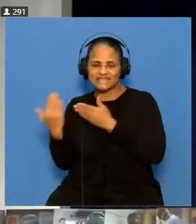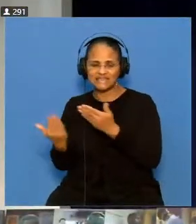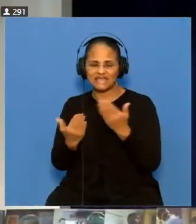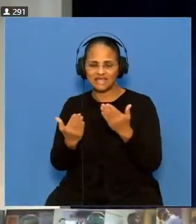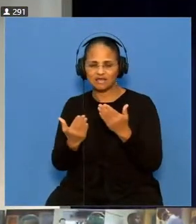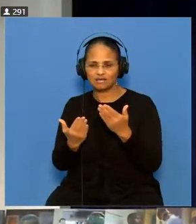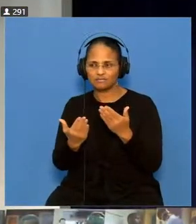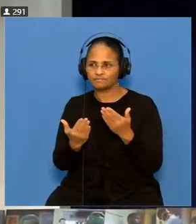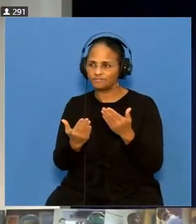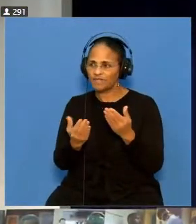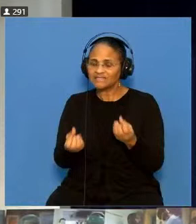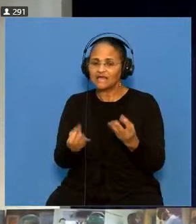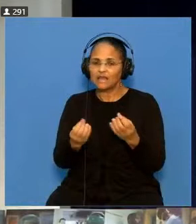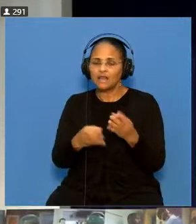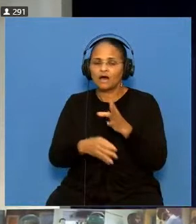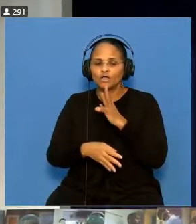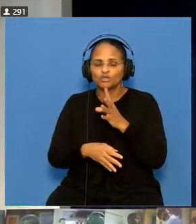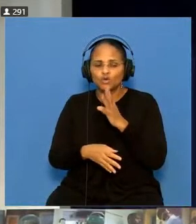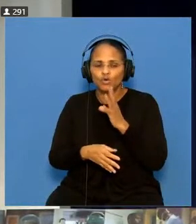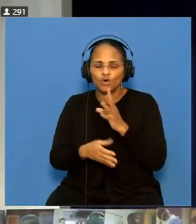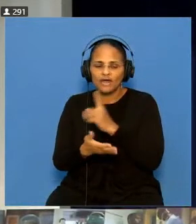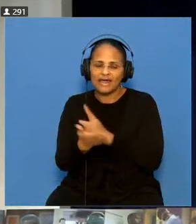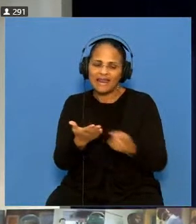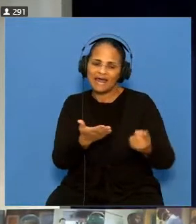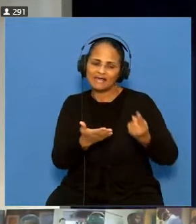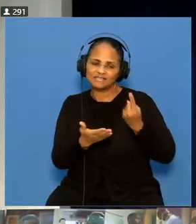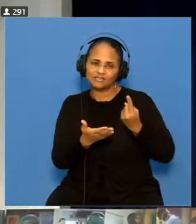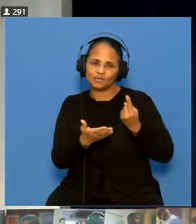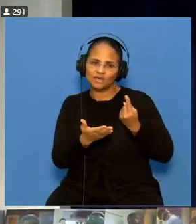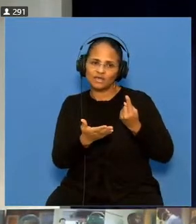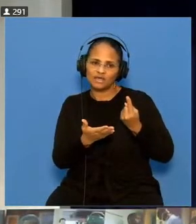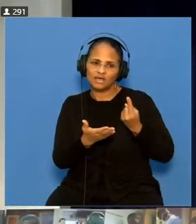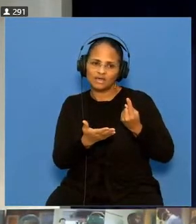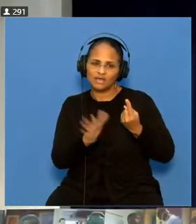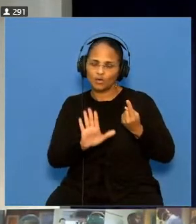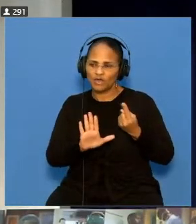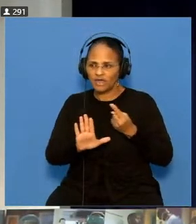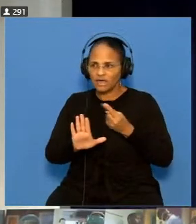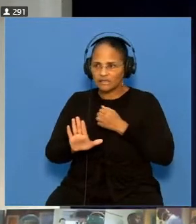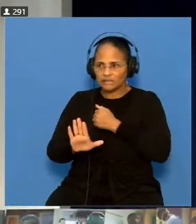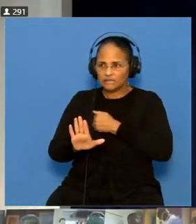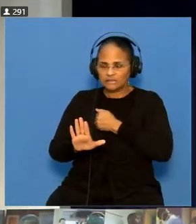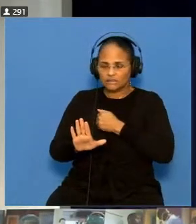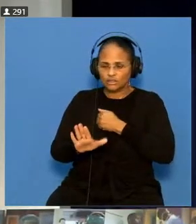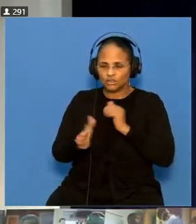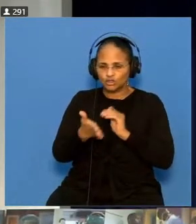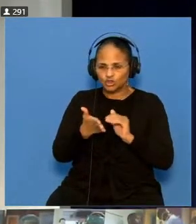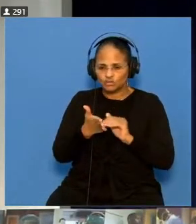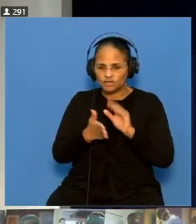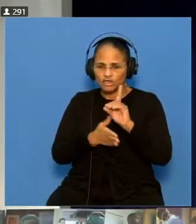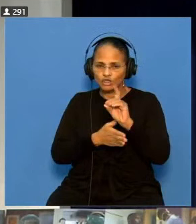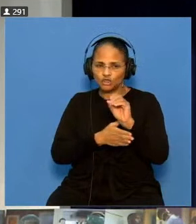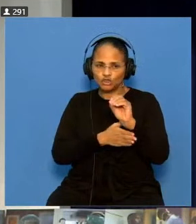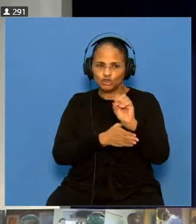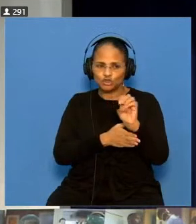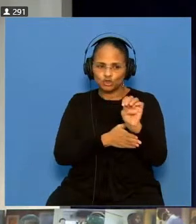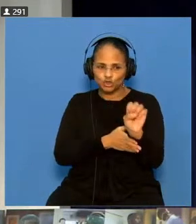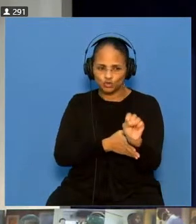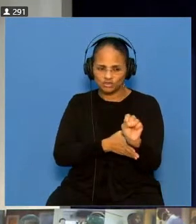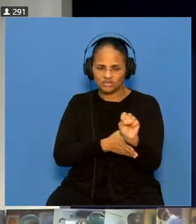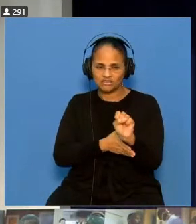There was a lot of talk last week about a variant. I'm that sorry, was- doses. Excuse me, sir. Sure. Doses. Yep. So